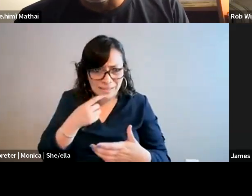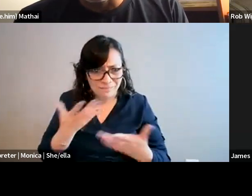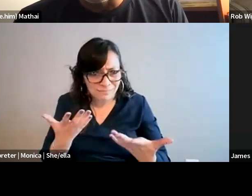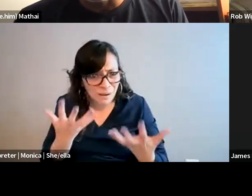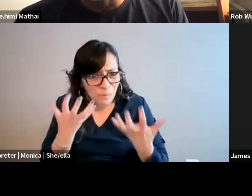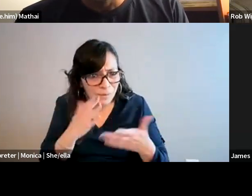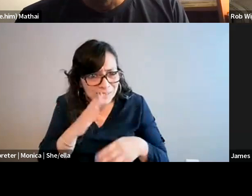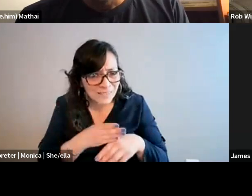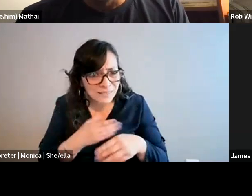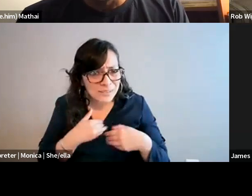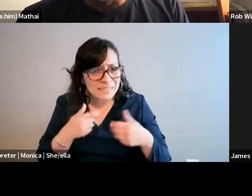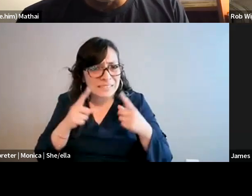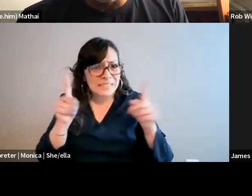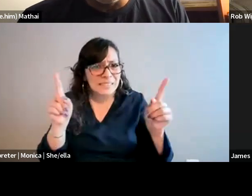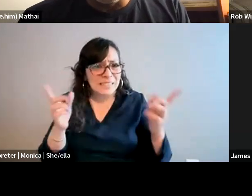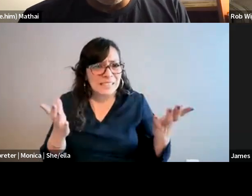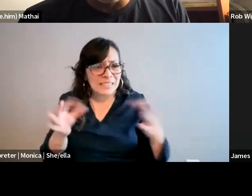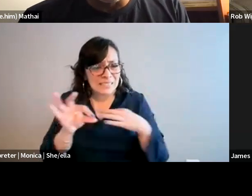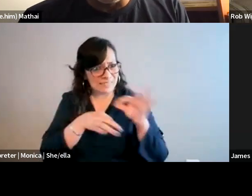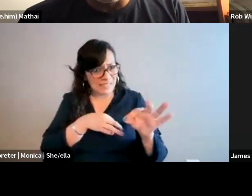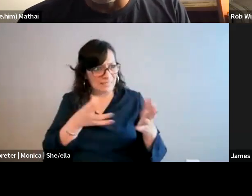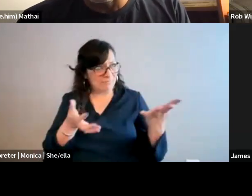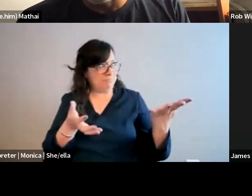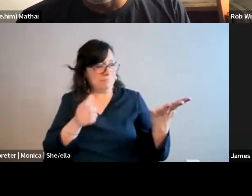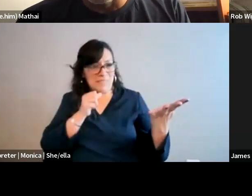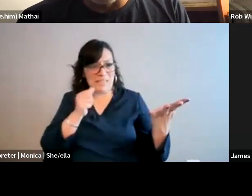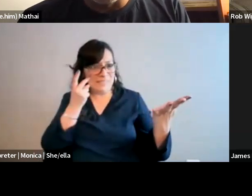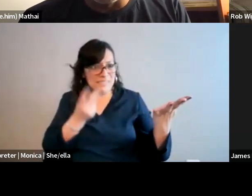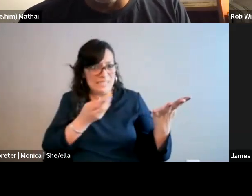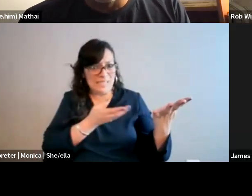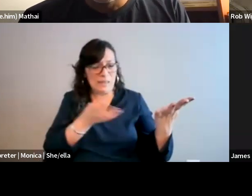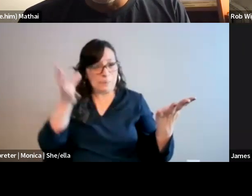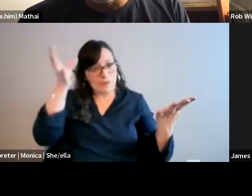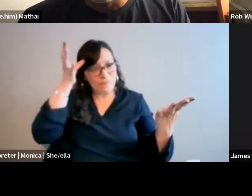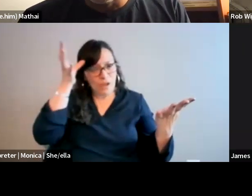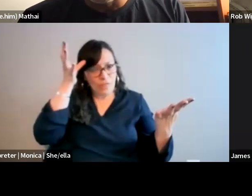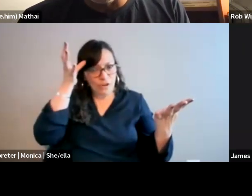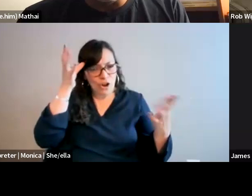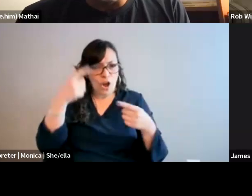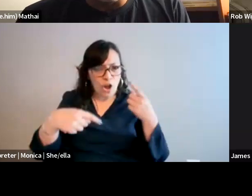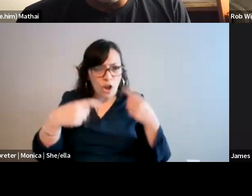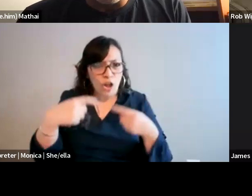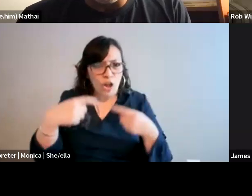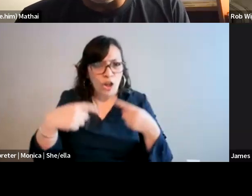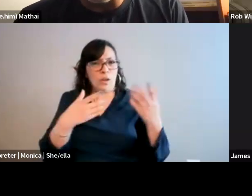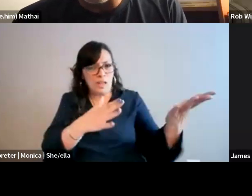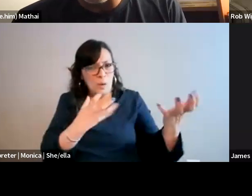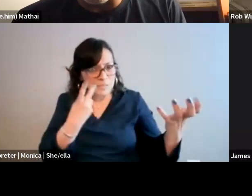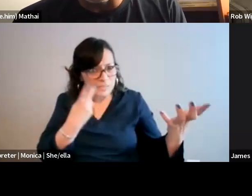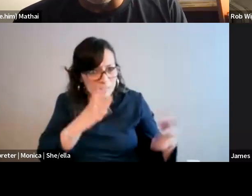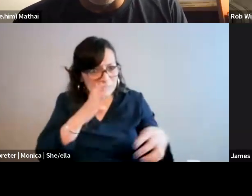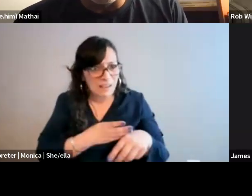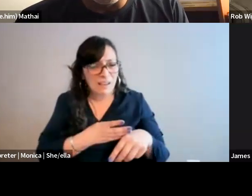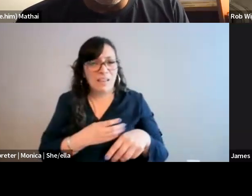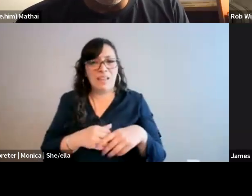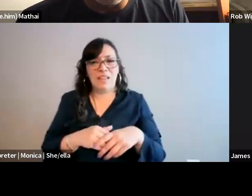succeed and do well. And instead, you're not even seeing him. You know, my father kept arguing for that. And even though my parents